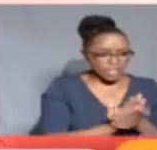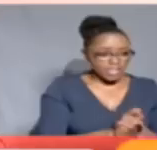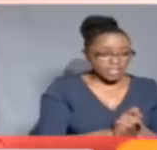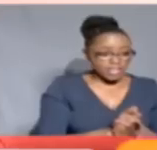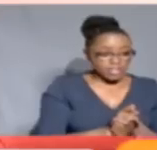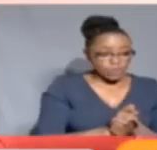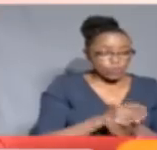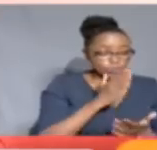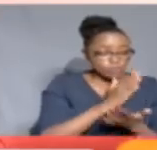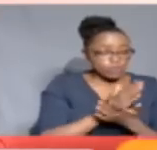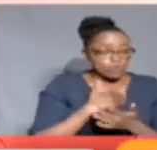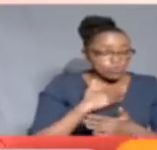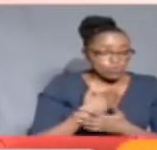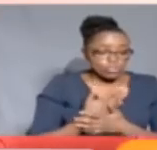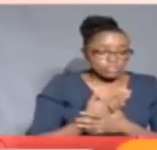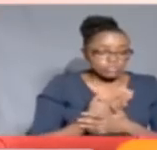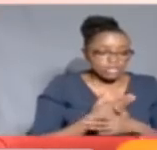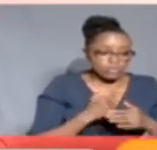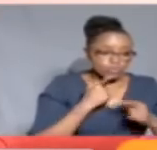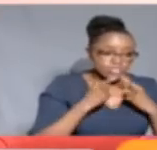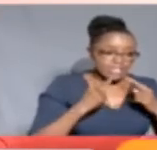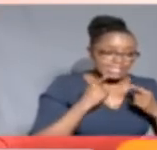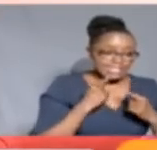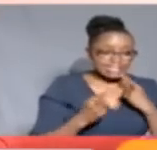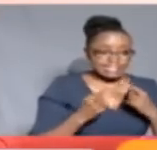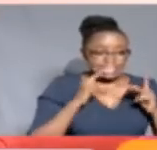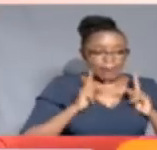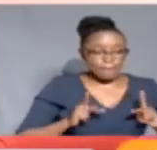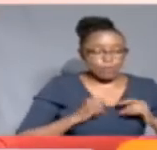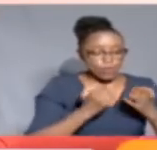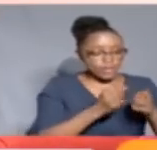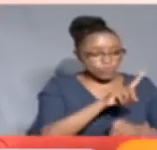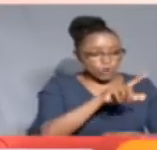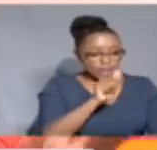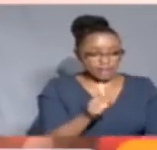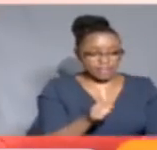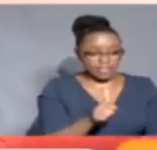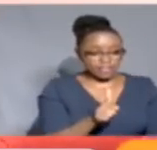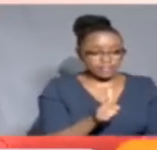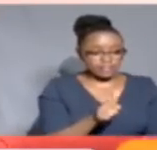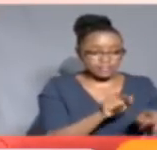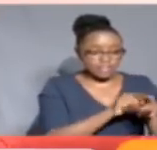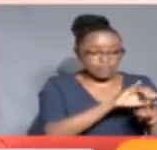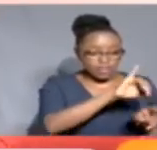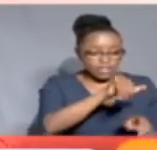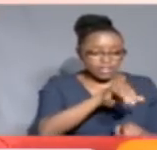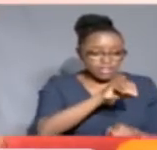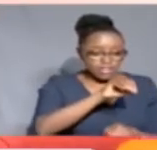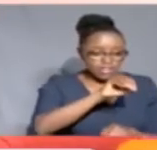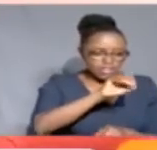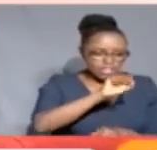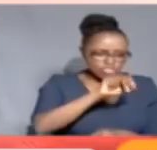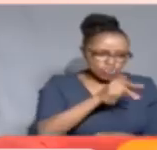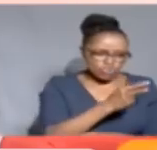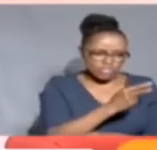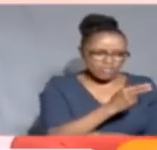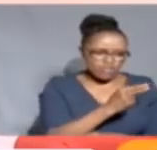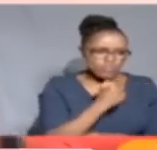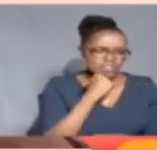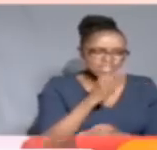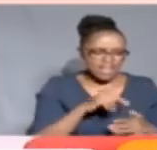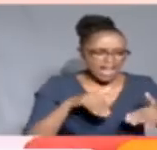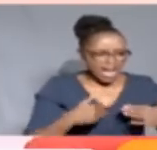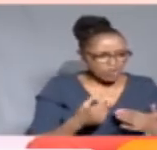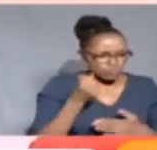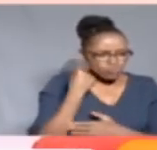we want to really preach out there, that we need each other. As Joseph was saying, understanding how to